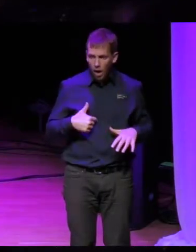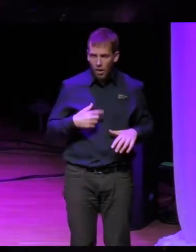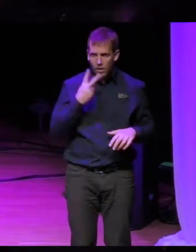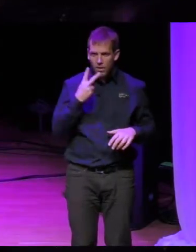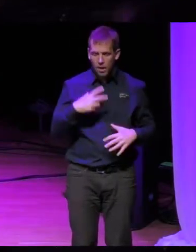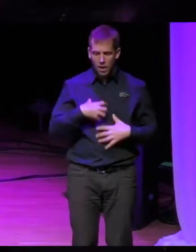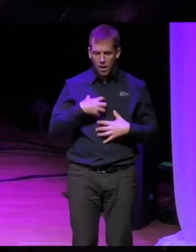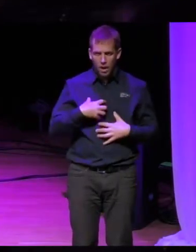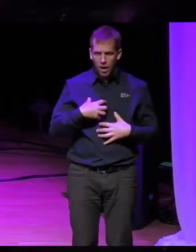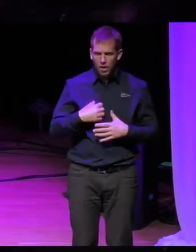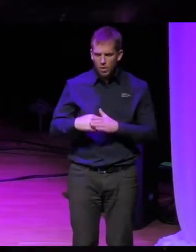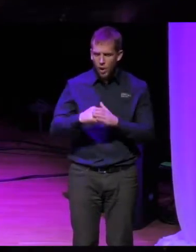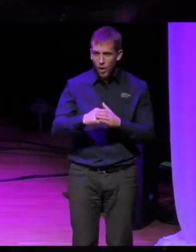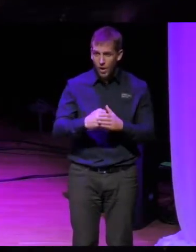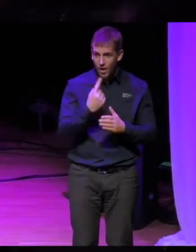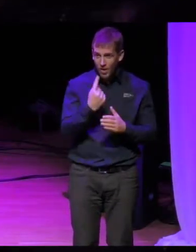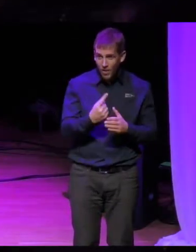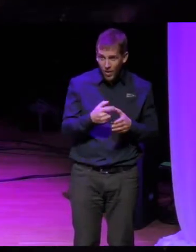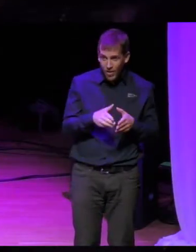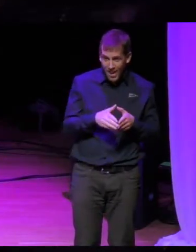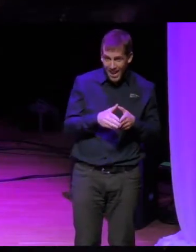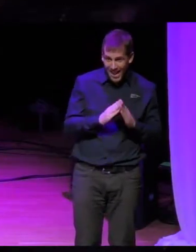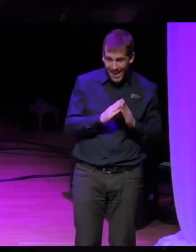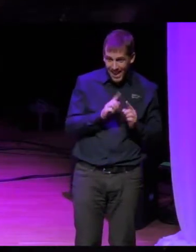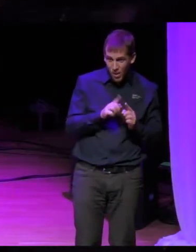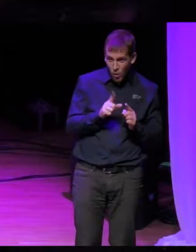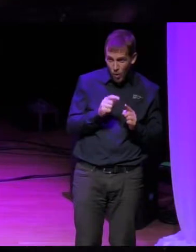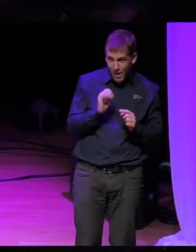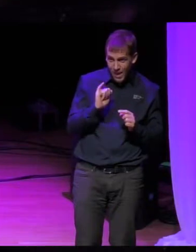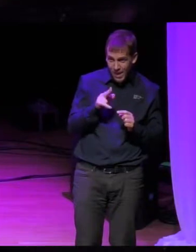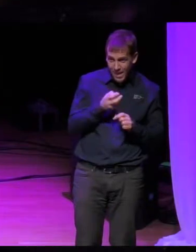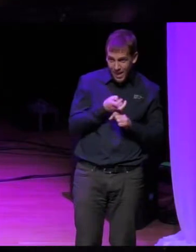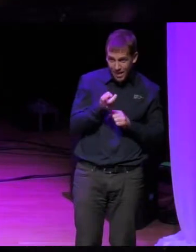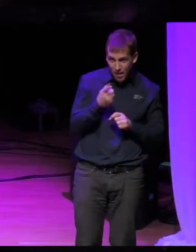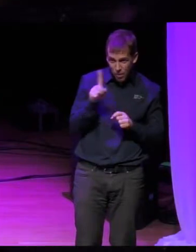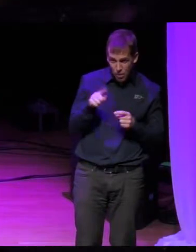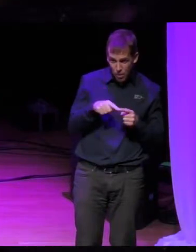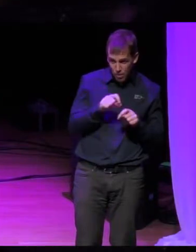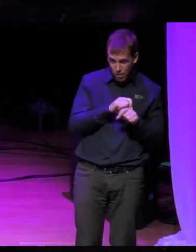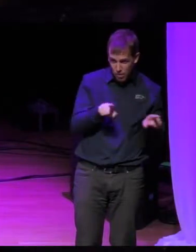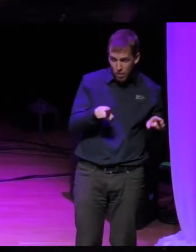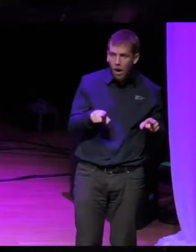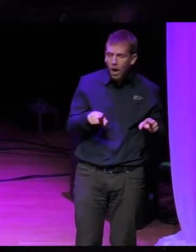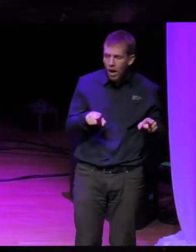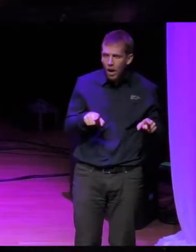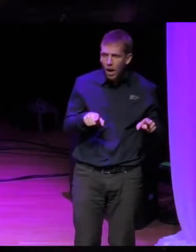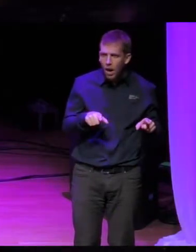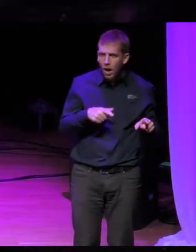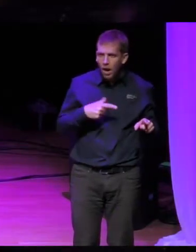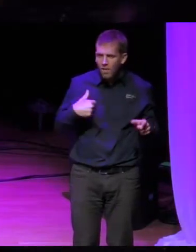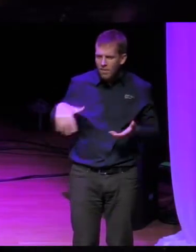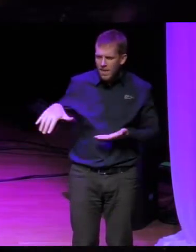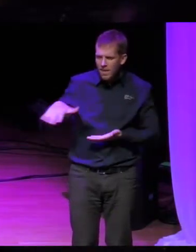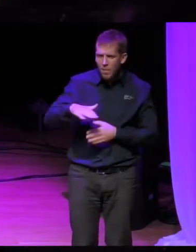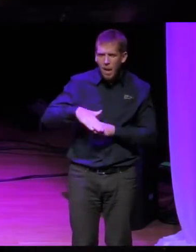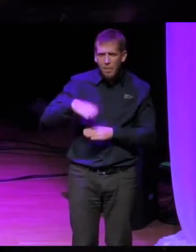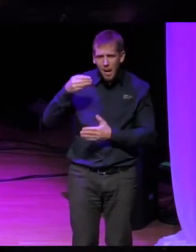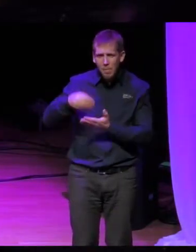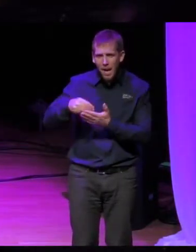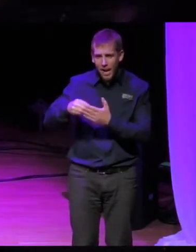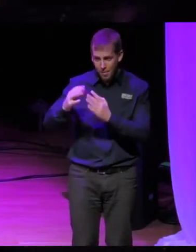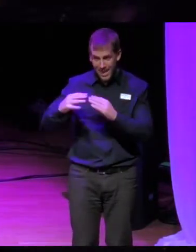The weekend of the first travel ban in January, we raised more money online, I think, than